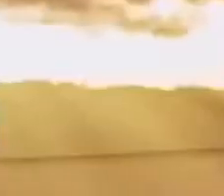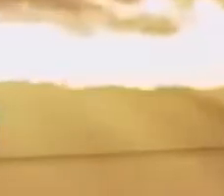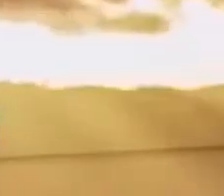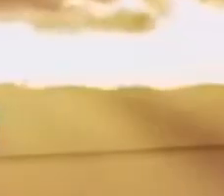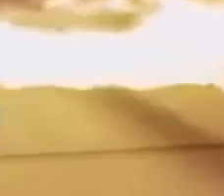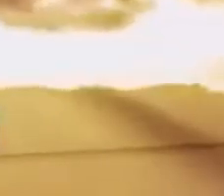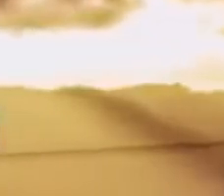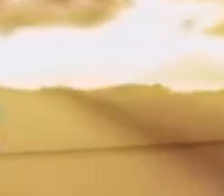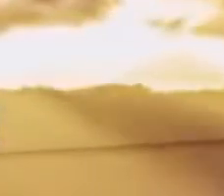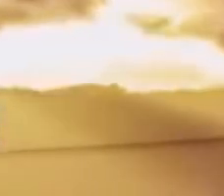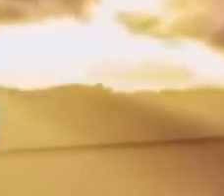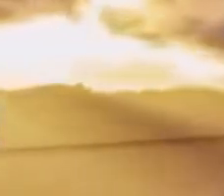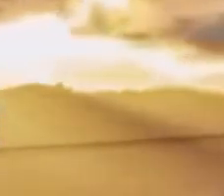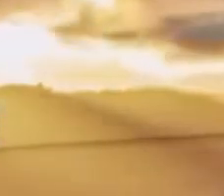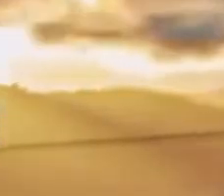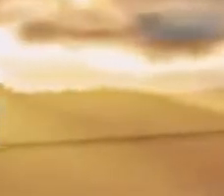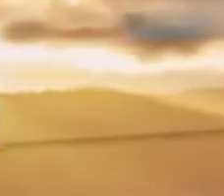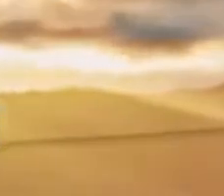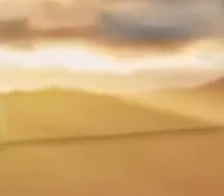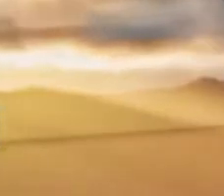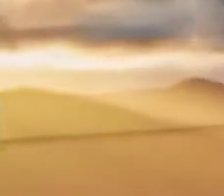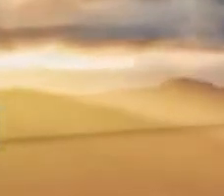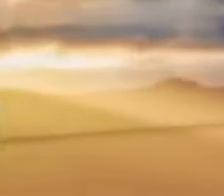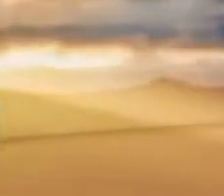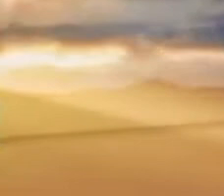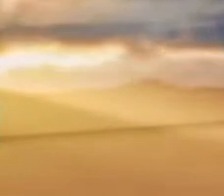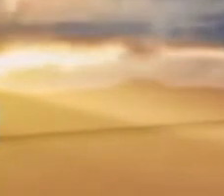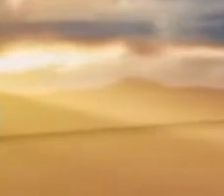peace. I offer my worship.